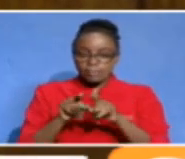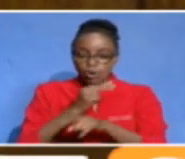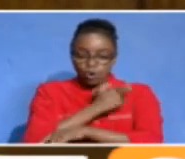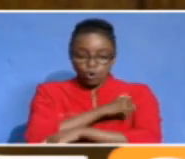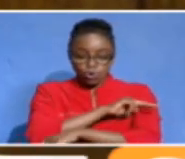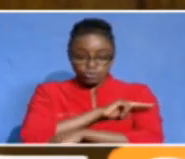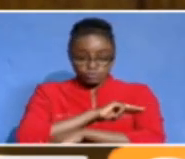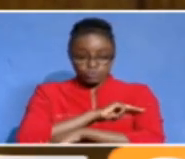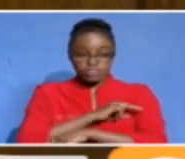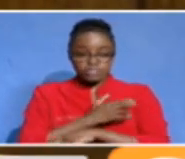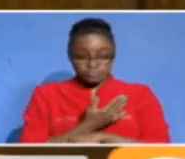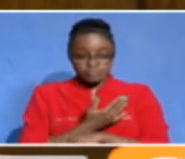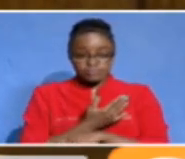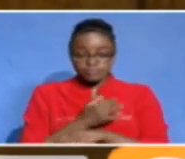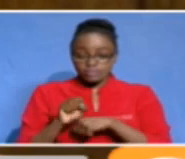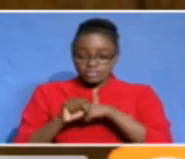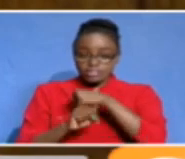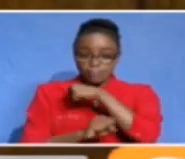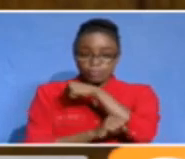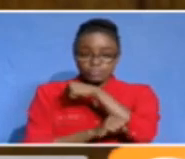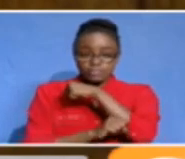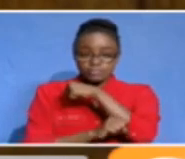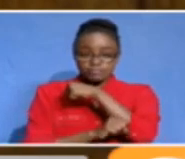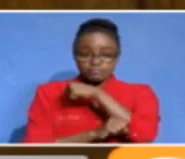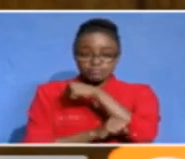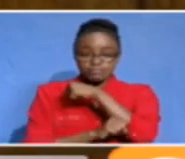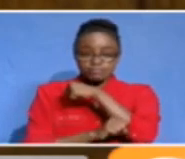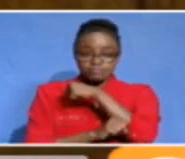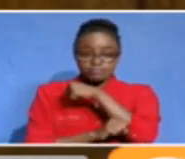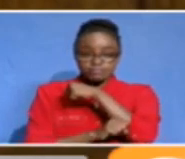hospitals, for the support